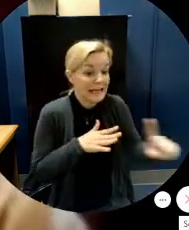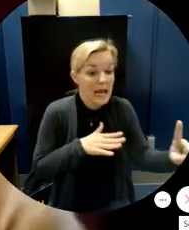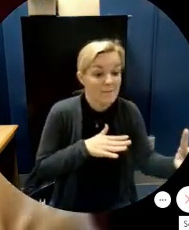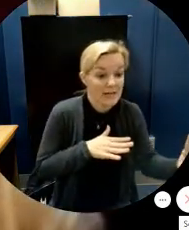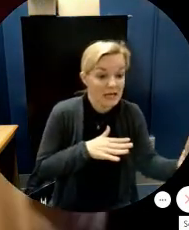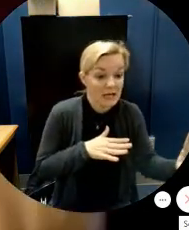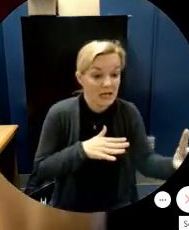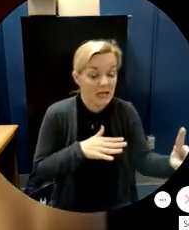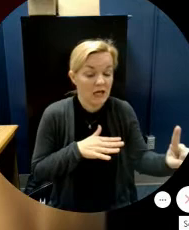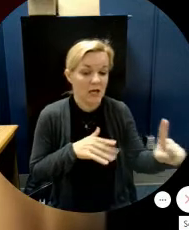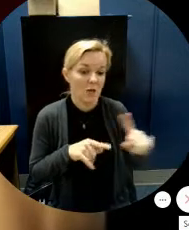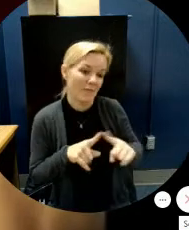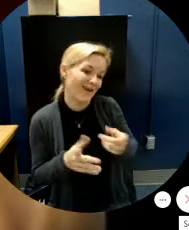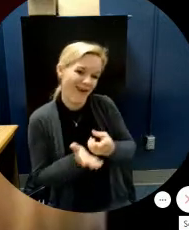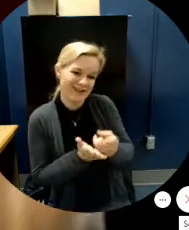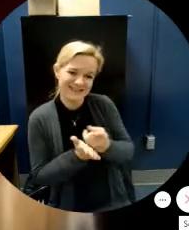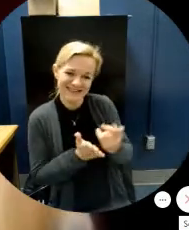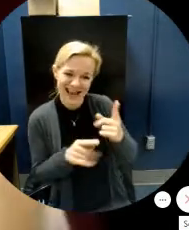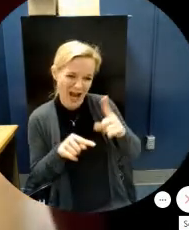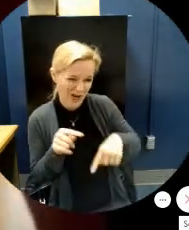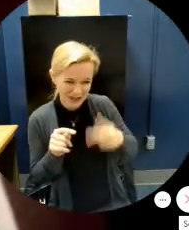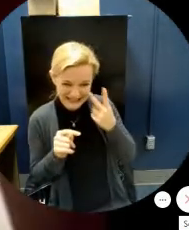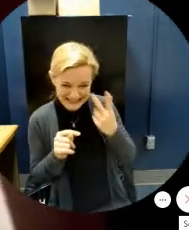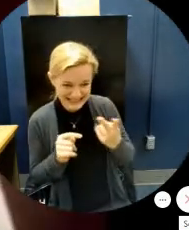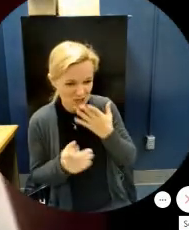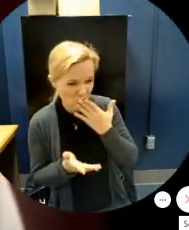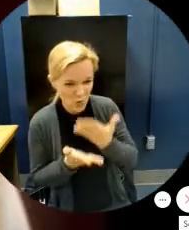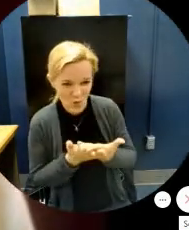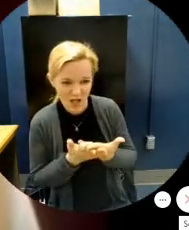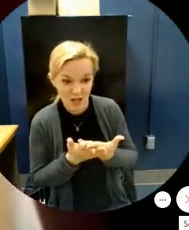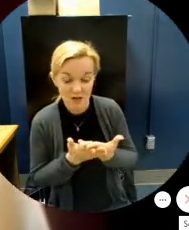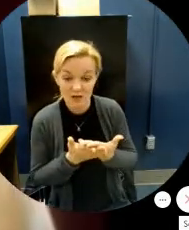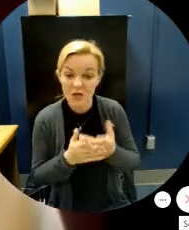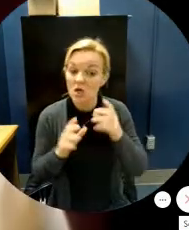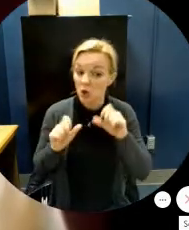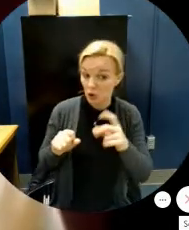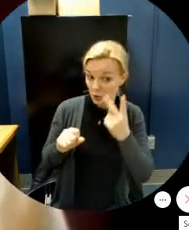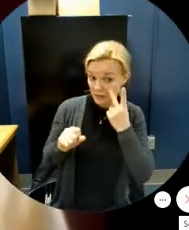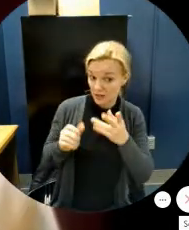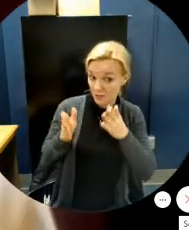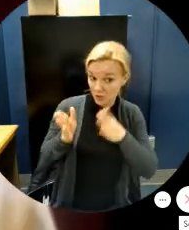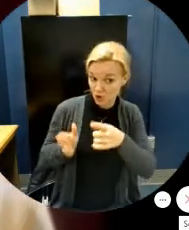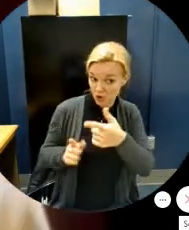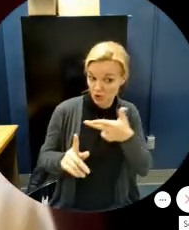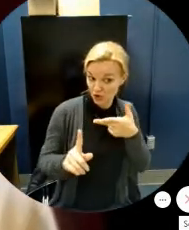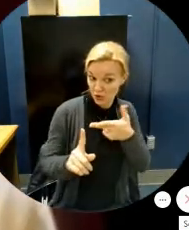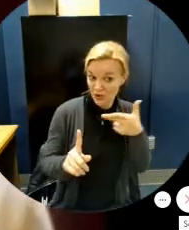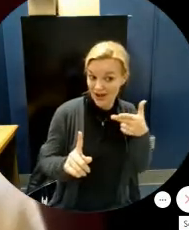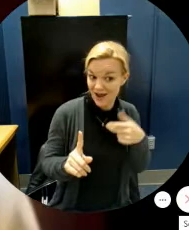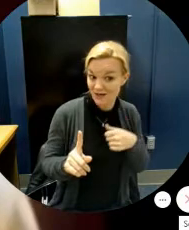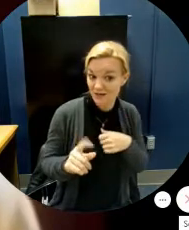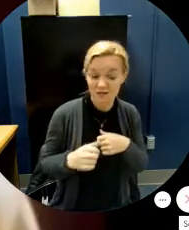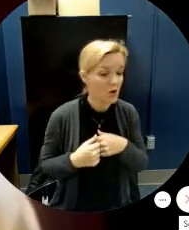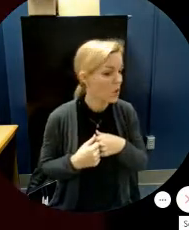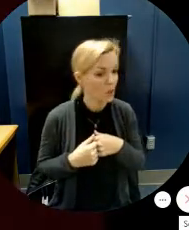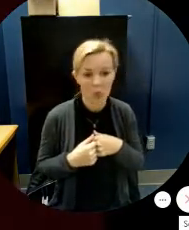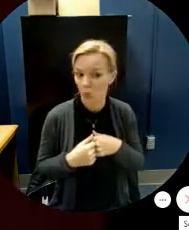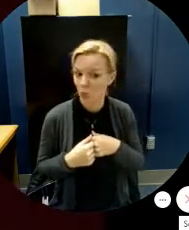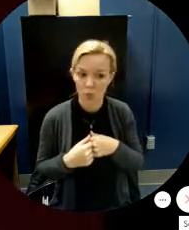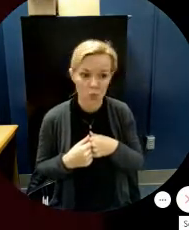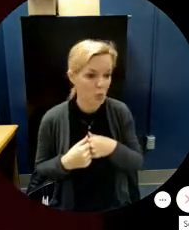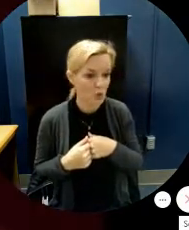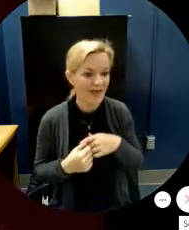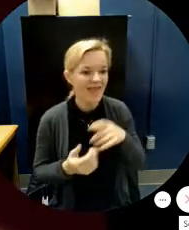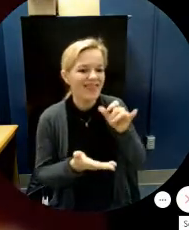perfectly honestly, I couldn't see very much. Could you see the person you were shooting at? No. But what you have is a property crime,